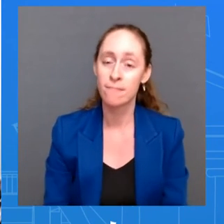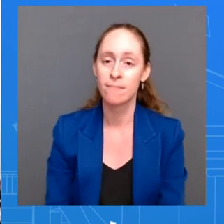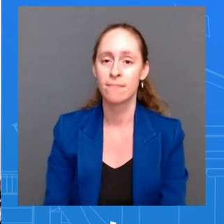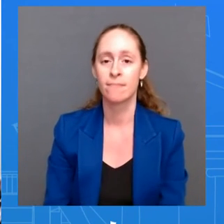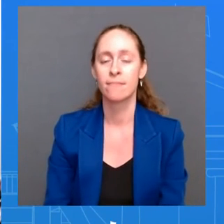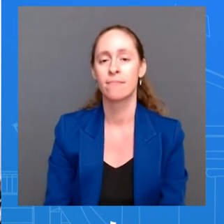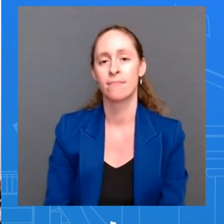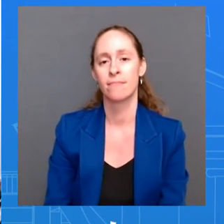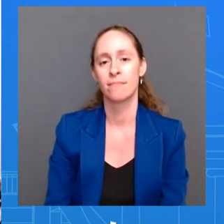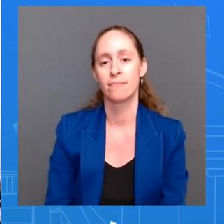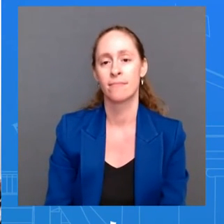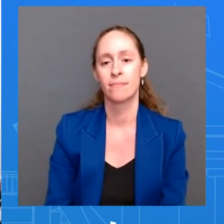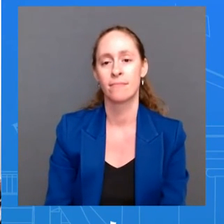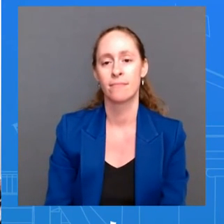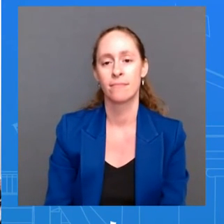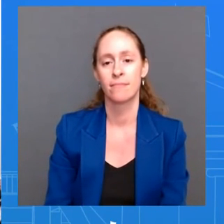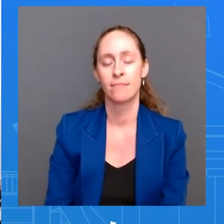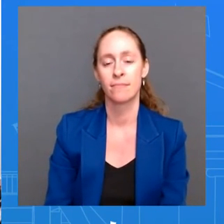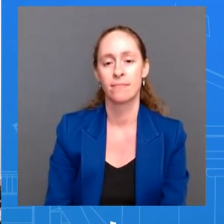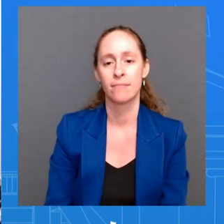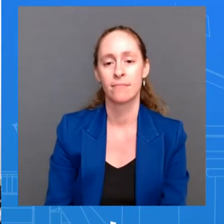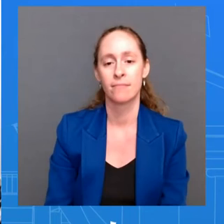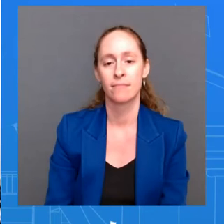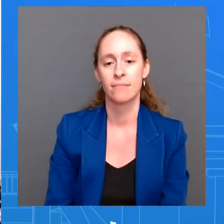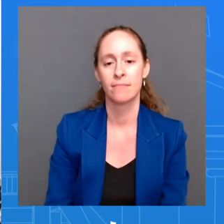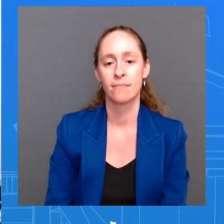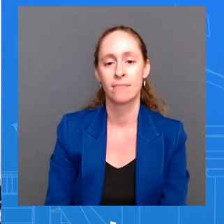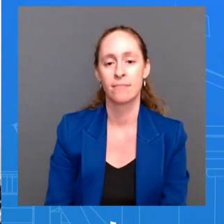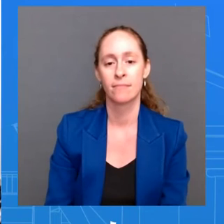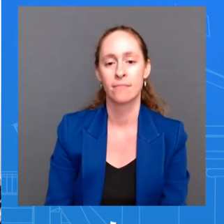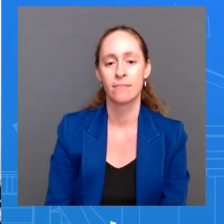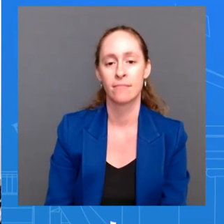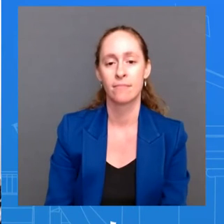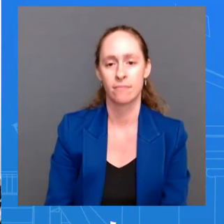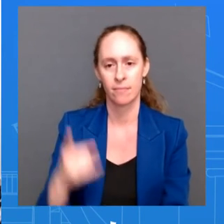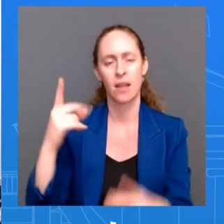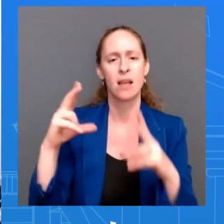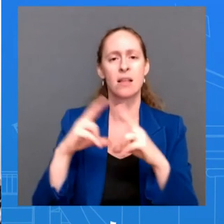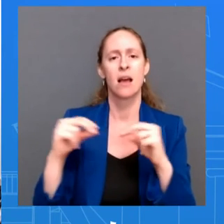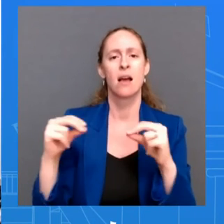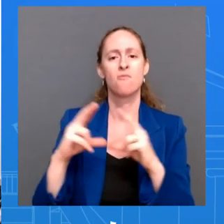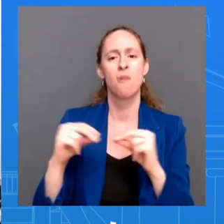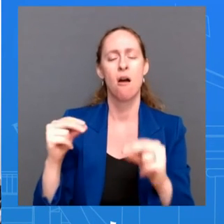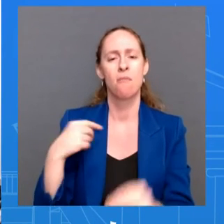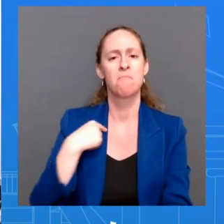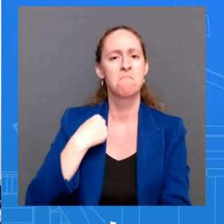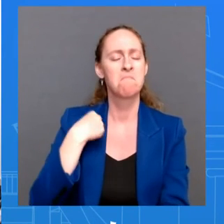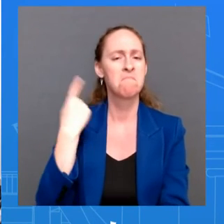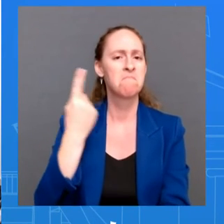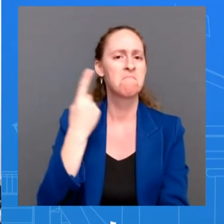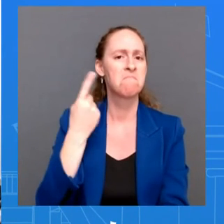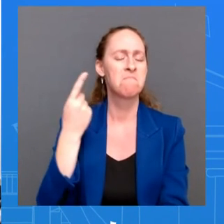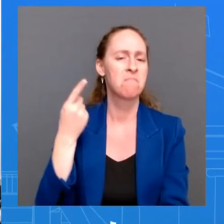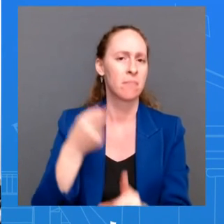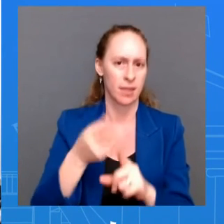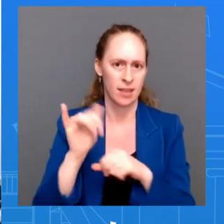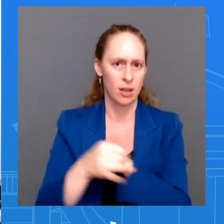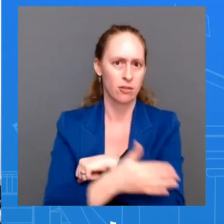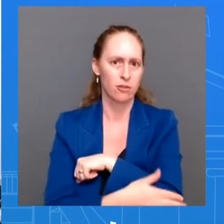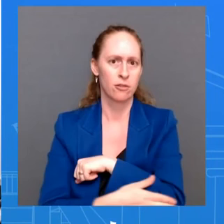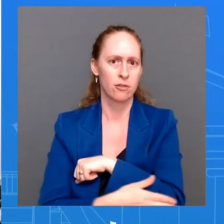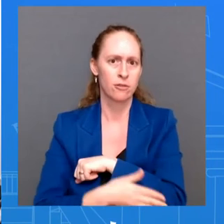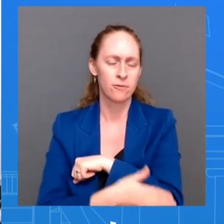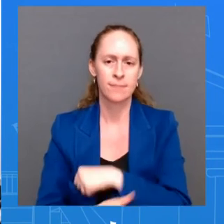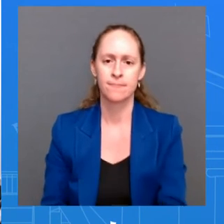has withdrawn its approval of the president's nominee for Ambassador to Nicaragua, Hugo Rodriguez, following his criticism of